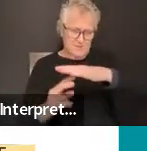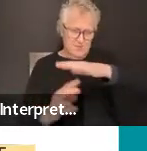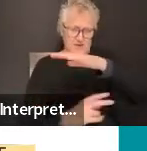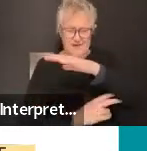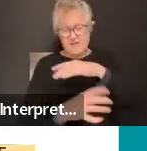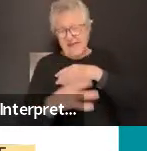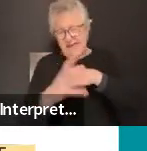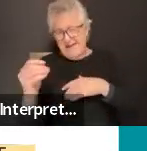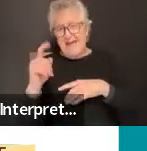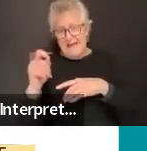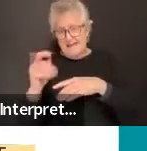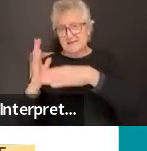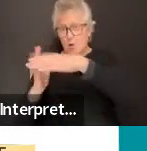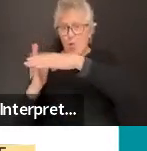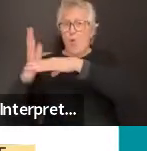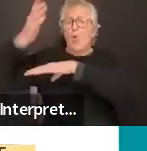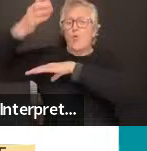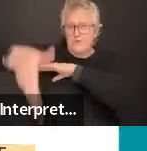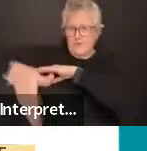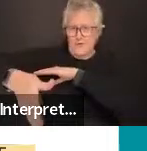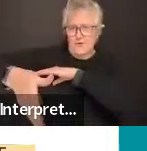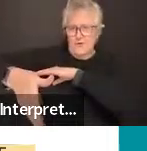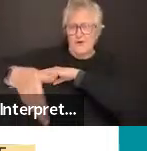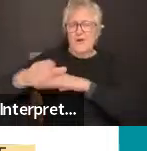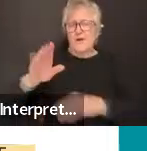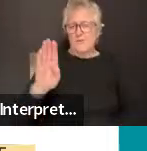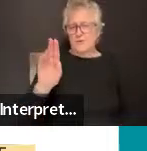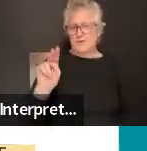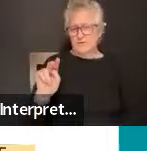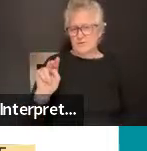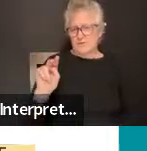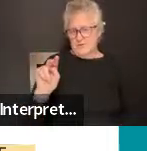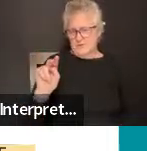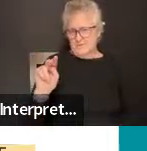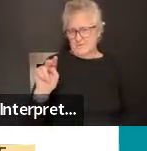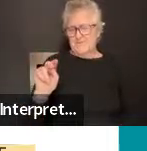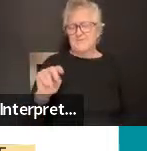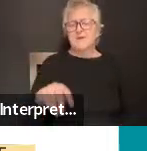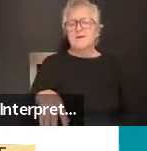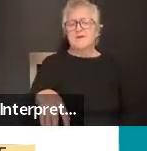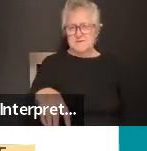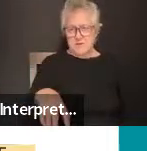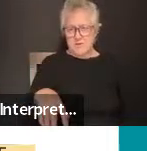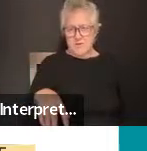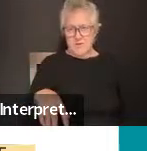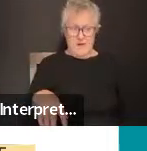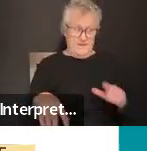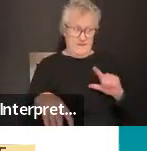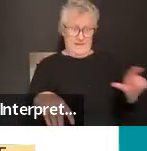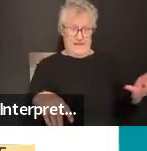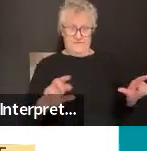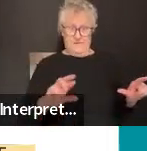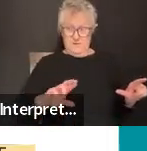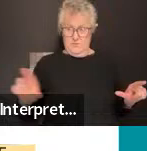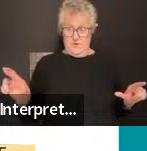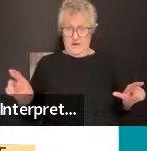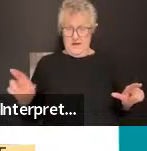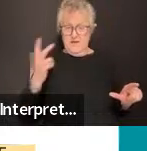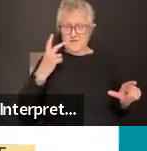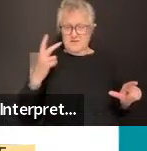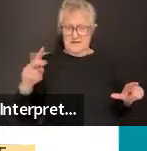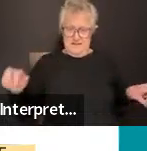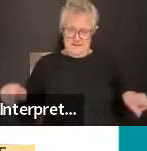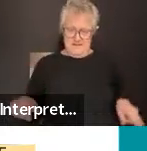So what you're looking at is, although it's a section through the ground, on the left and on the right, you can see the stairs that wind